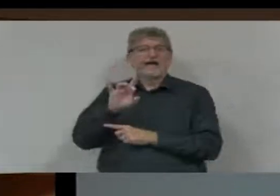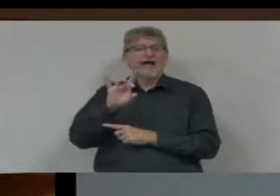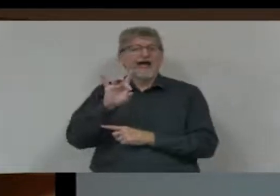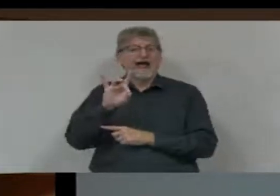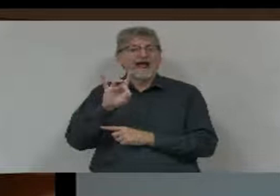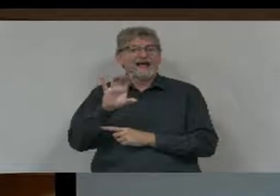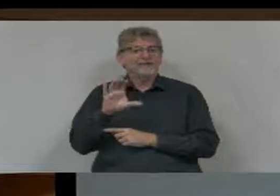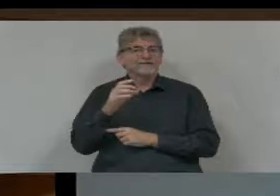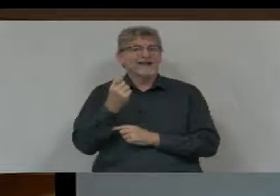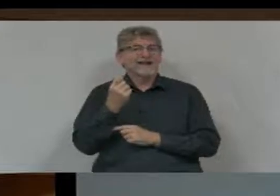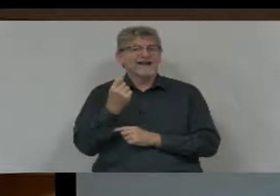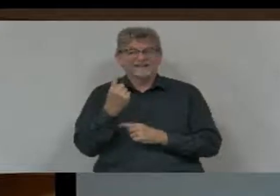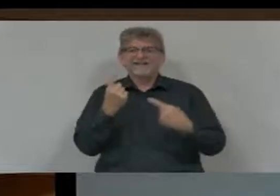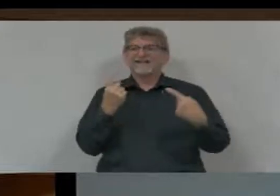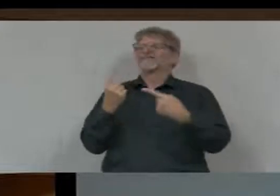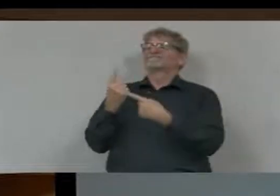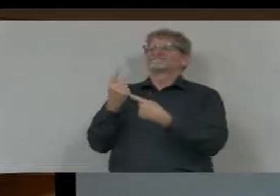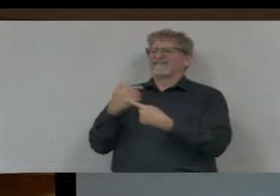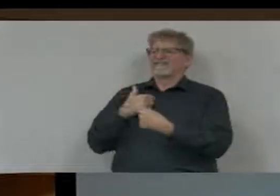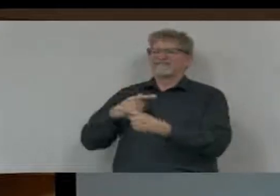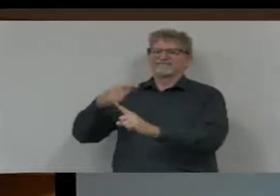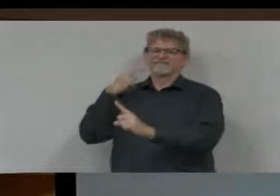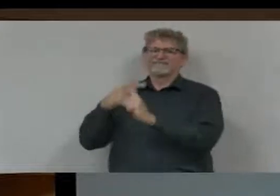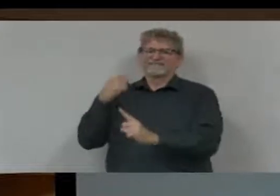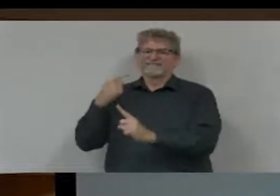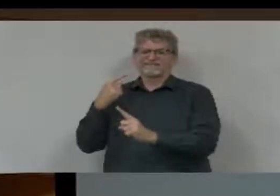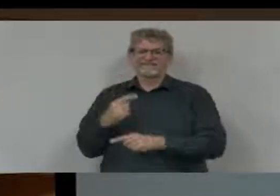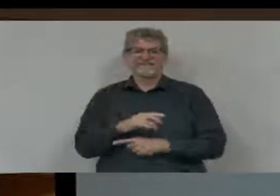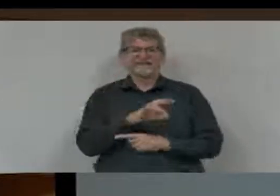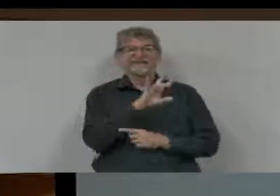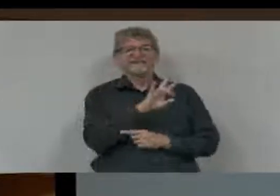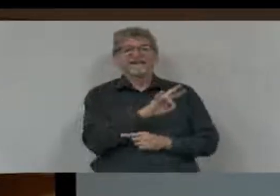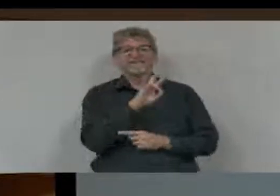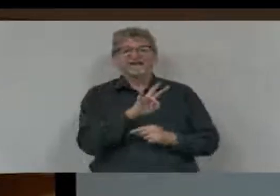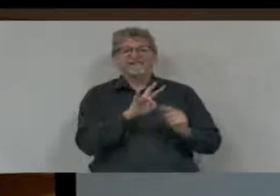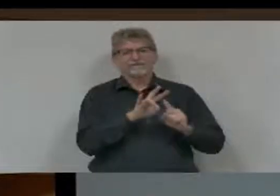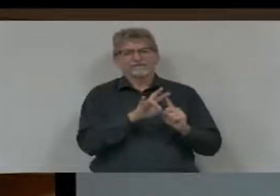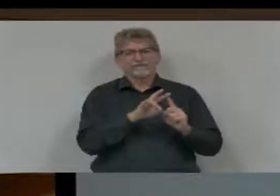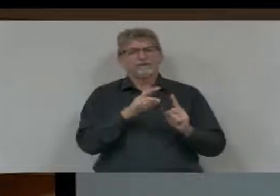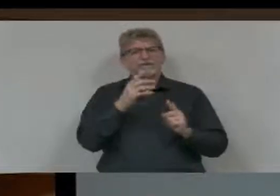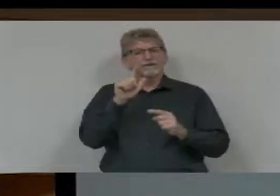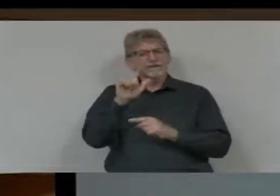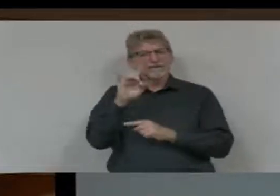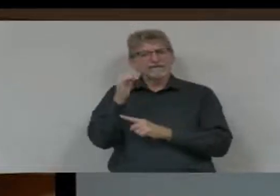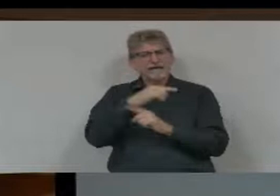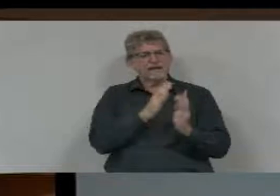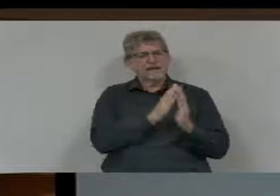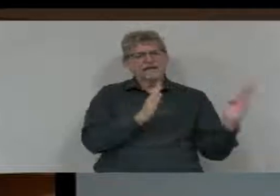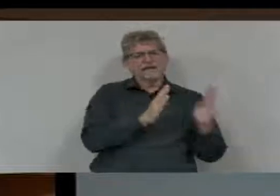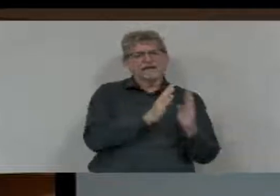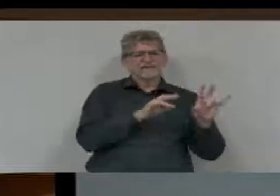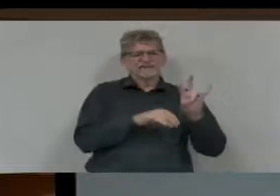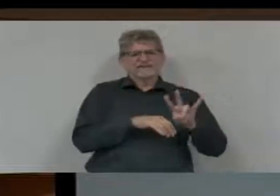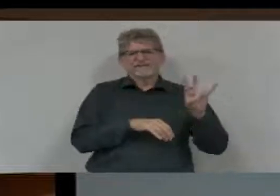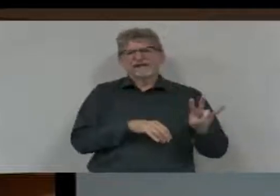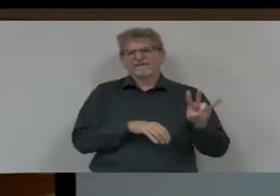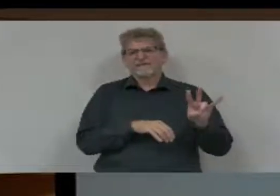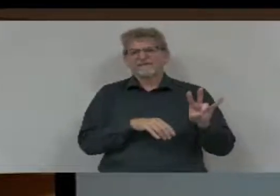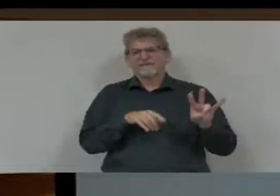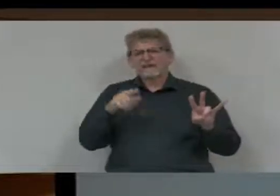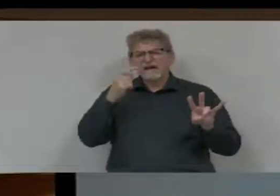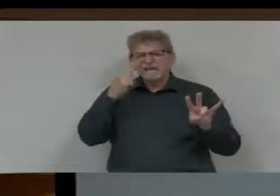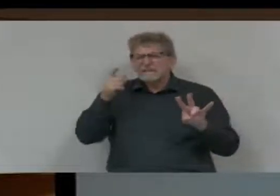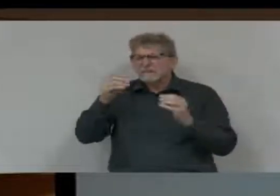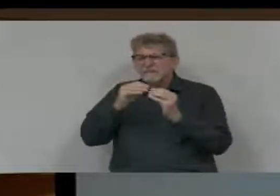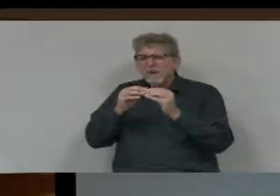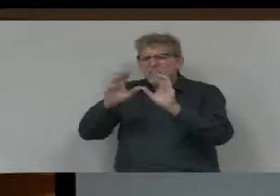cumulative confirmed cases, 77 of those occurring in the last 28 days. You can see the breakdown there below of students, teachers,